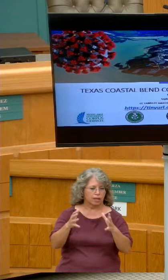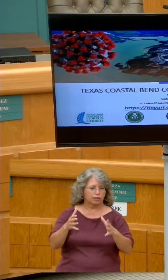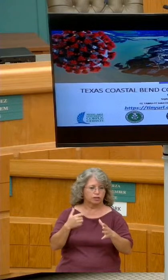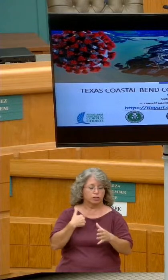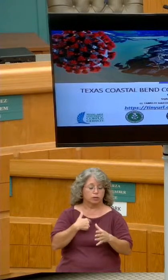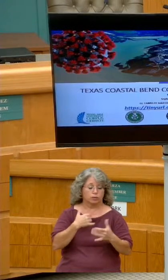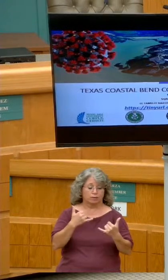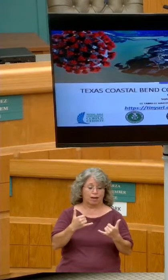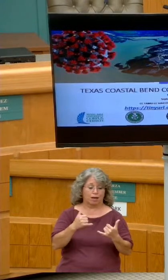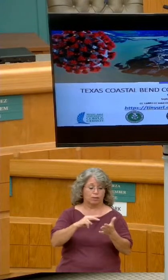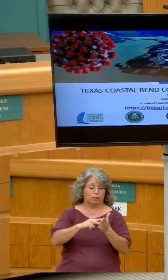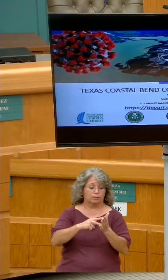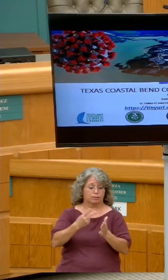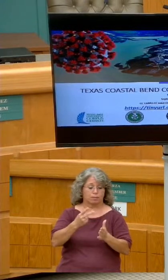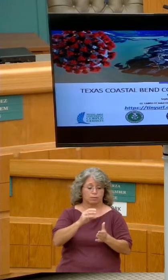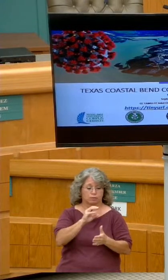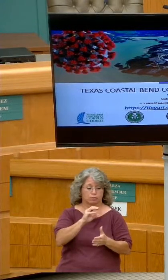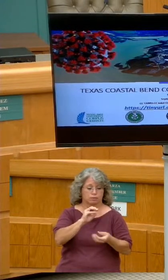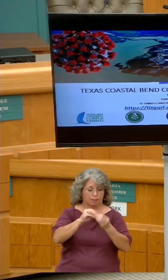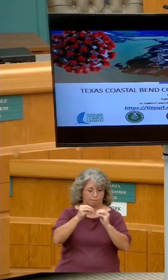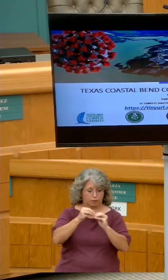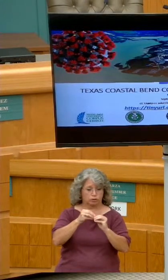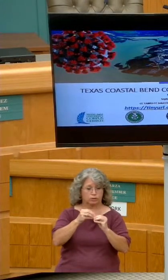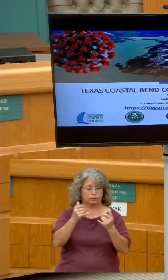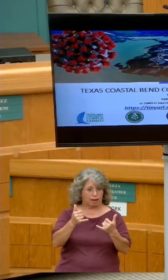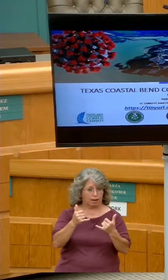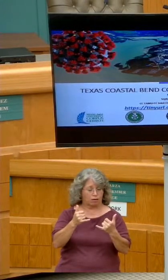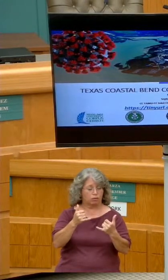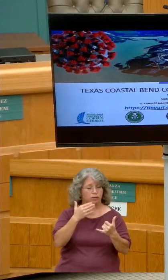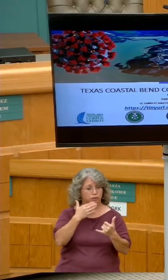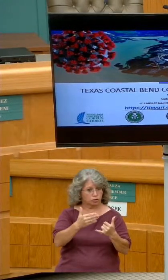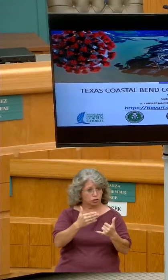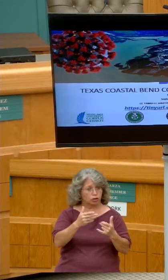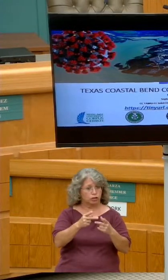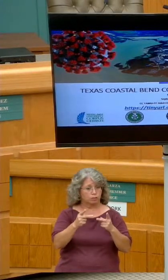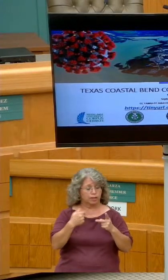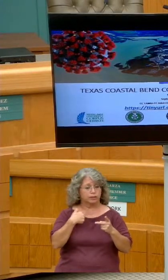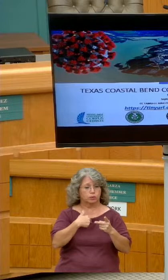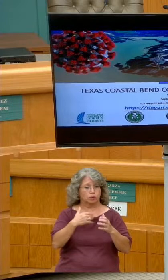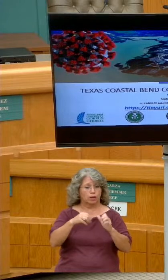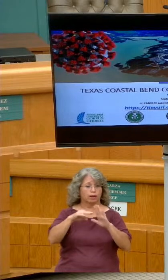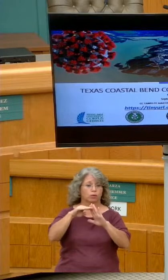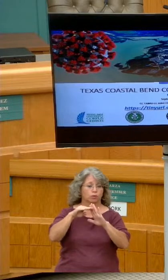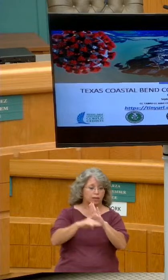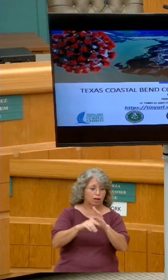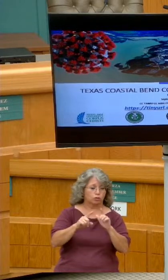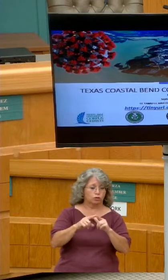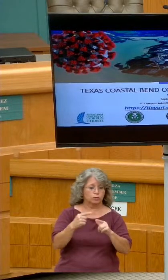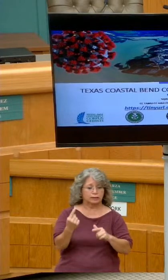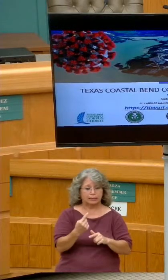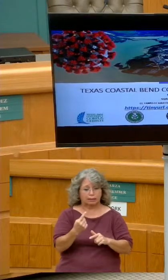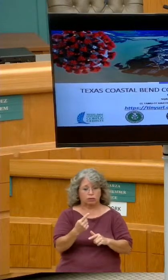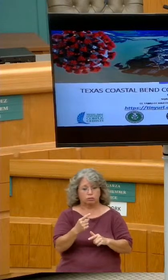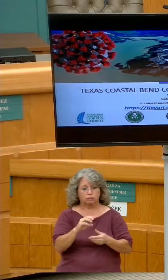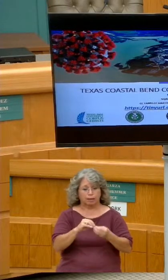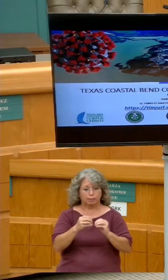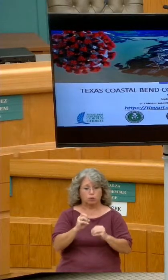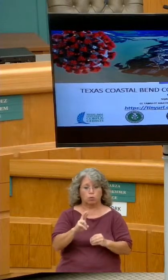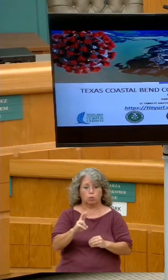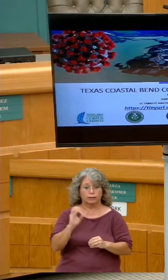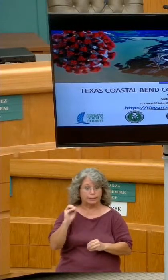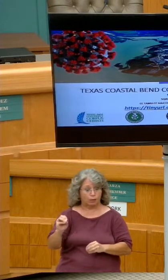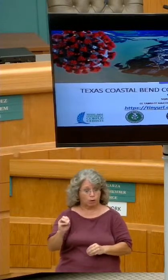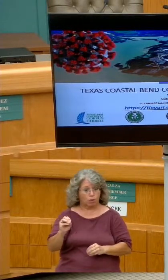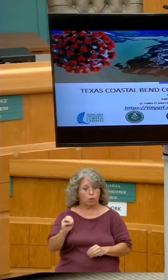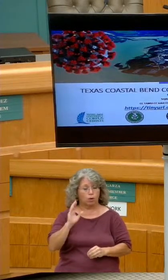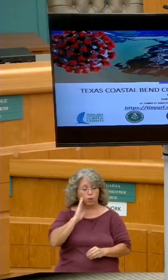double digits now, which is a really good place to be, and we want to get lower into the single digits, or zeros would be even the